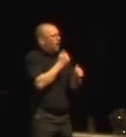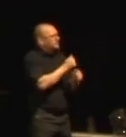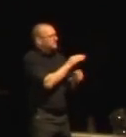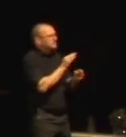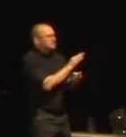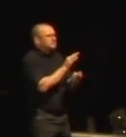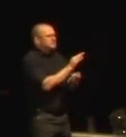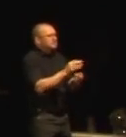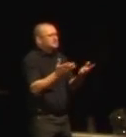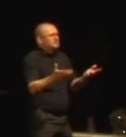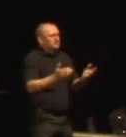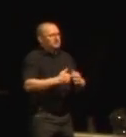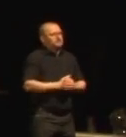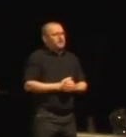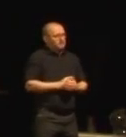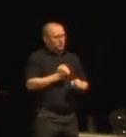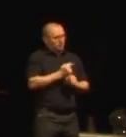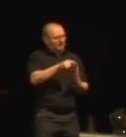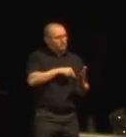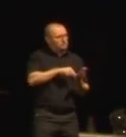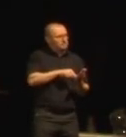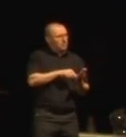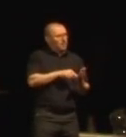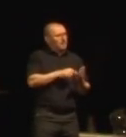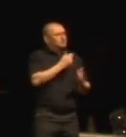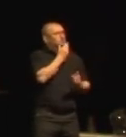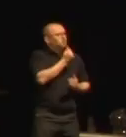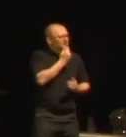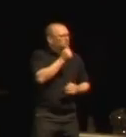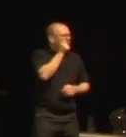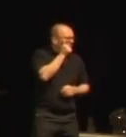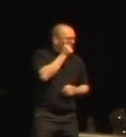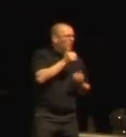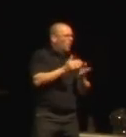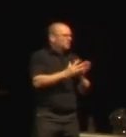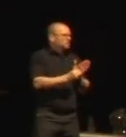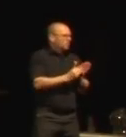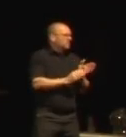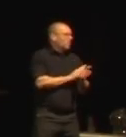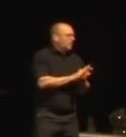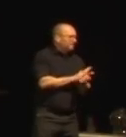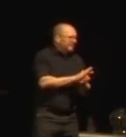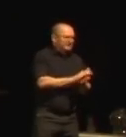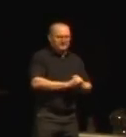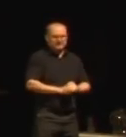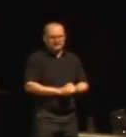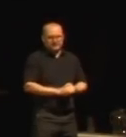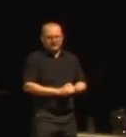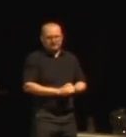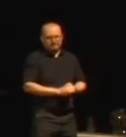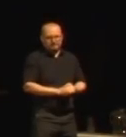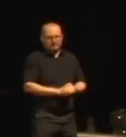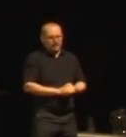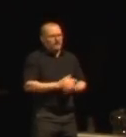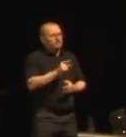source experience itself. We also use a tool called Textio to make sure our job postings use balanced language.